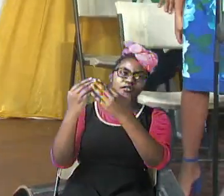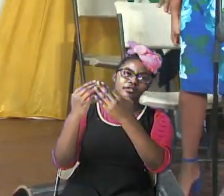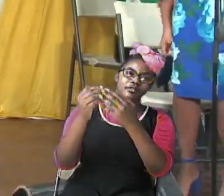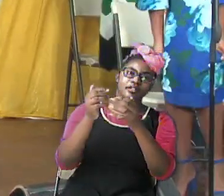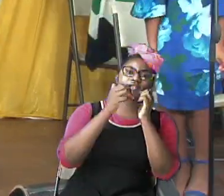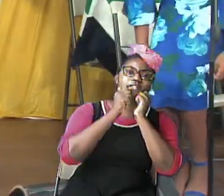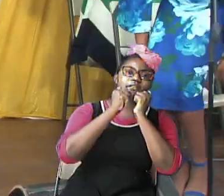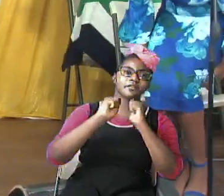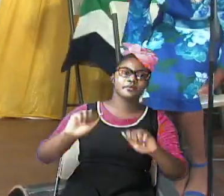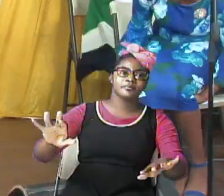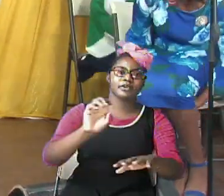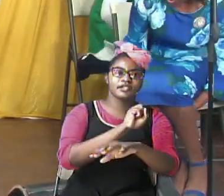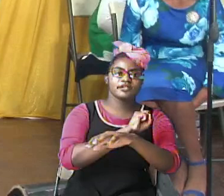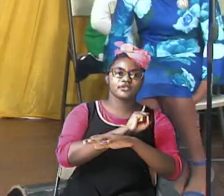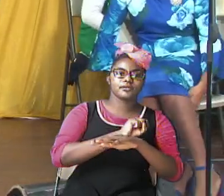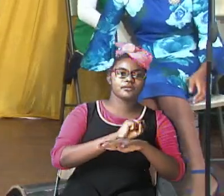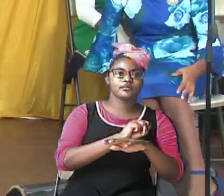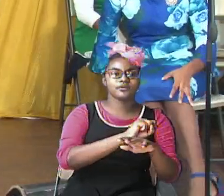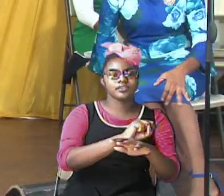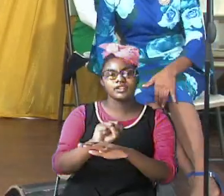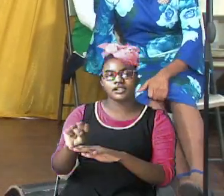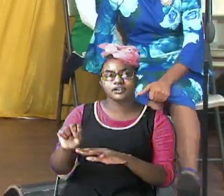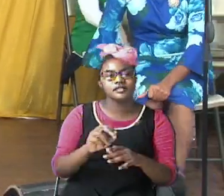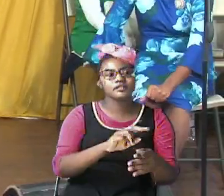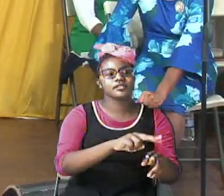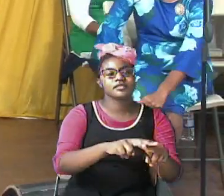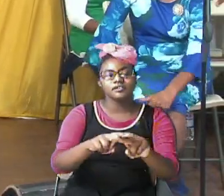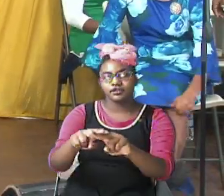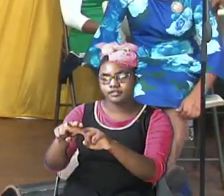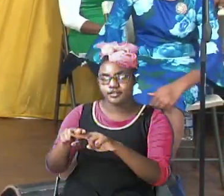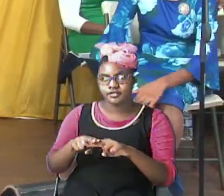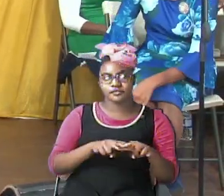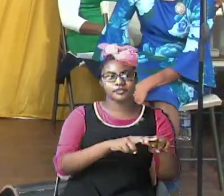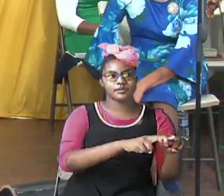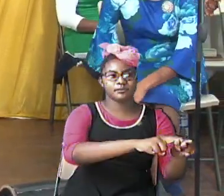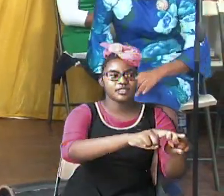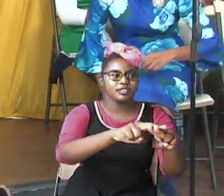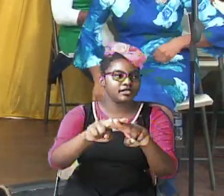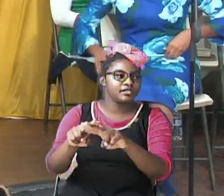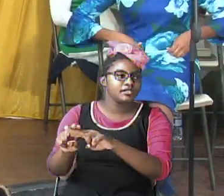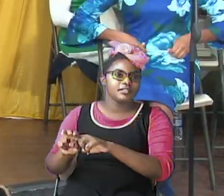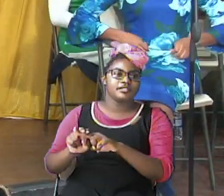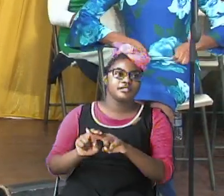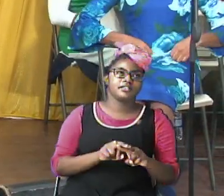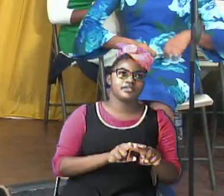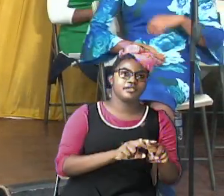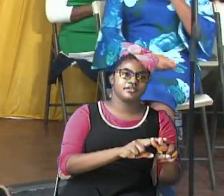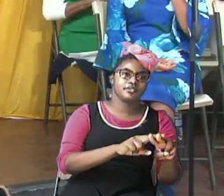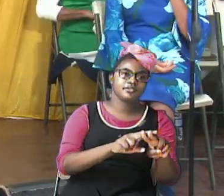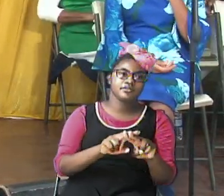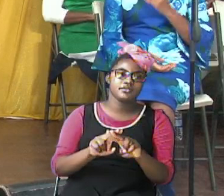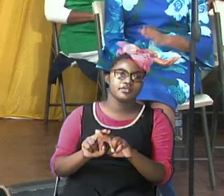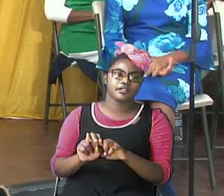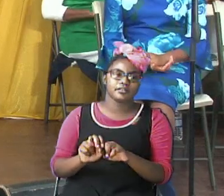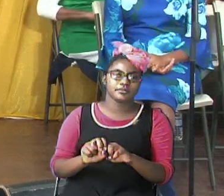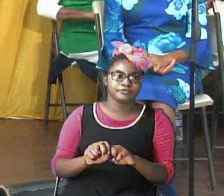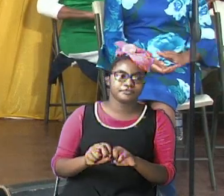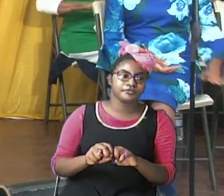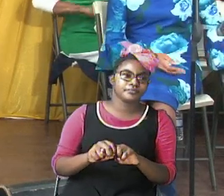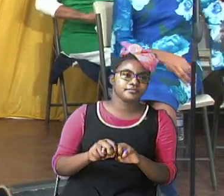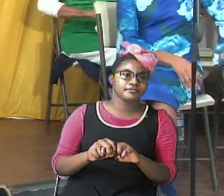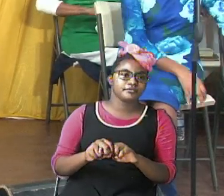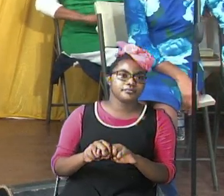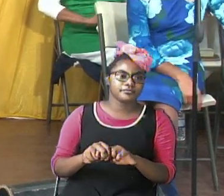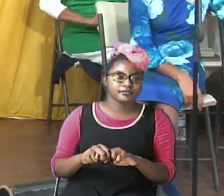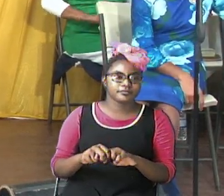Most High God. Everybody, you may be seated. Amen. Amen. Amen. In the presence of the